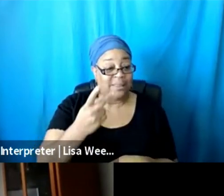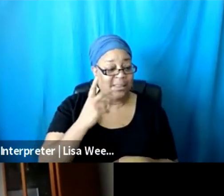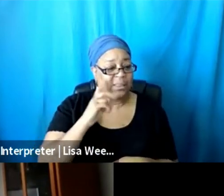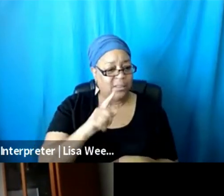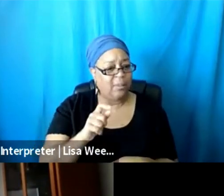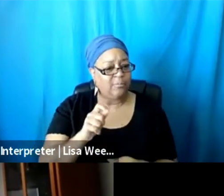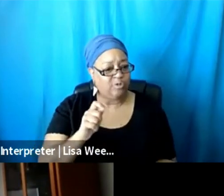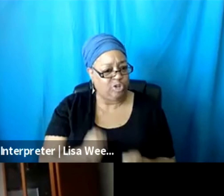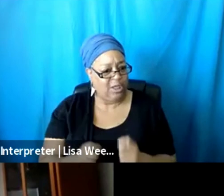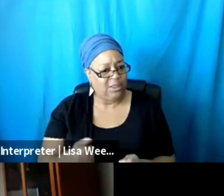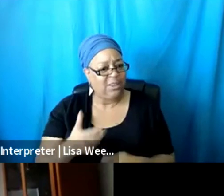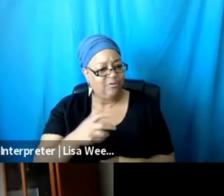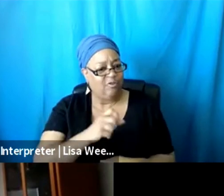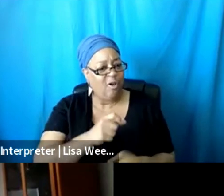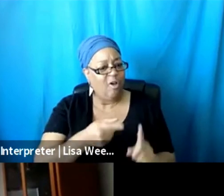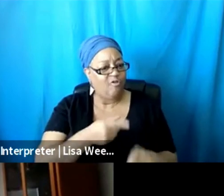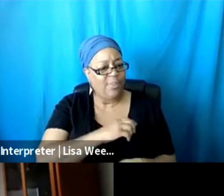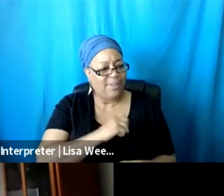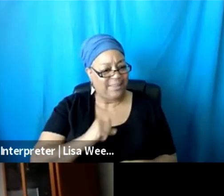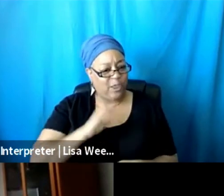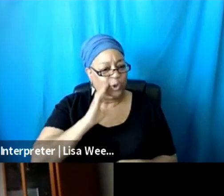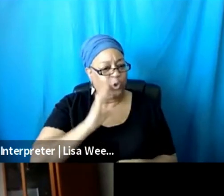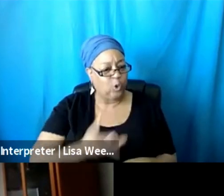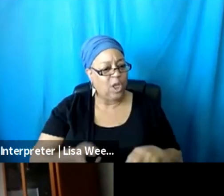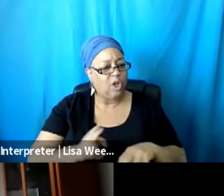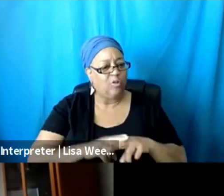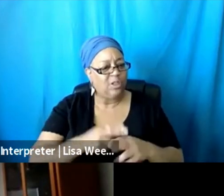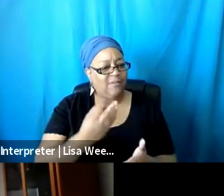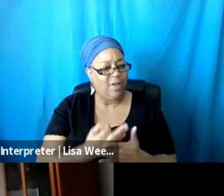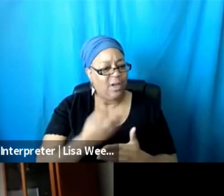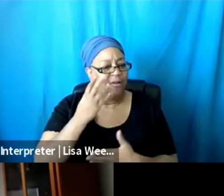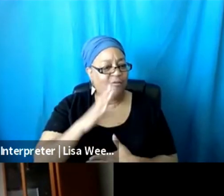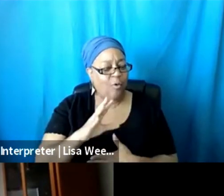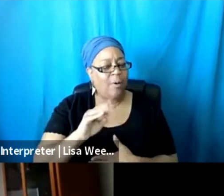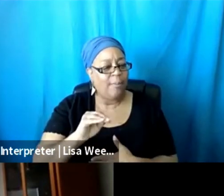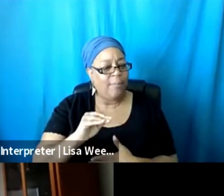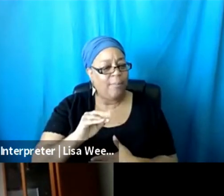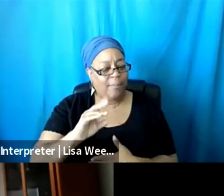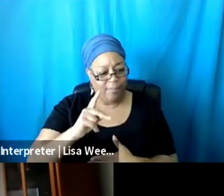to greatly increase funding for a passenger rail system